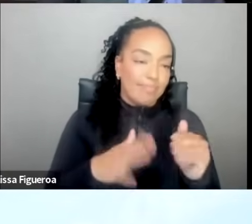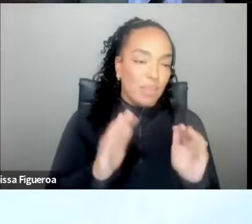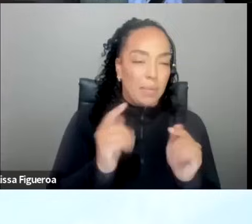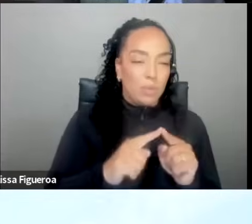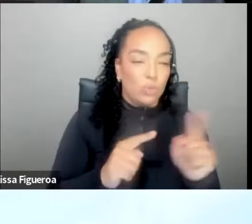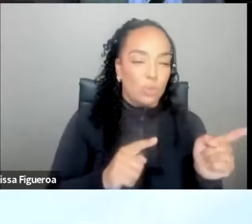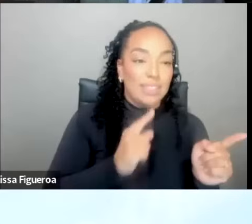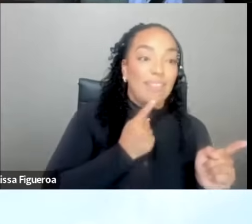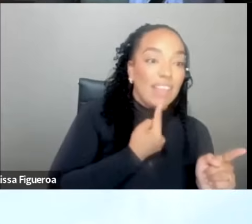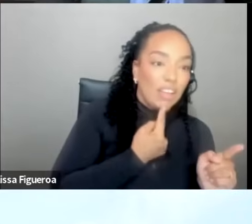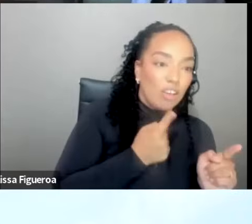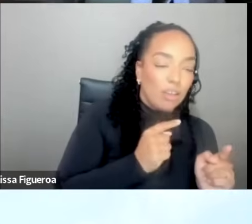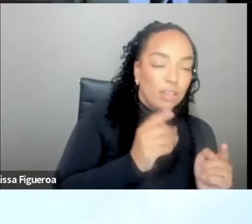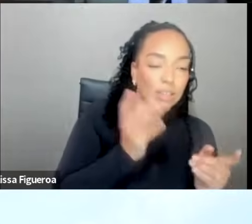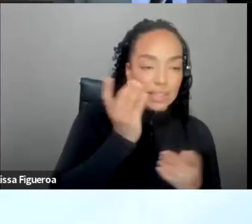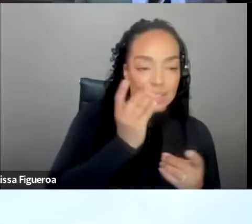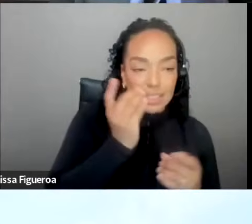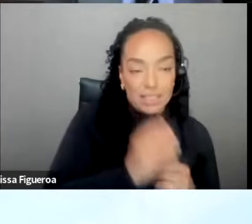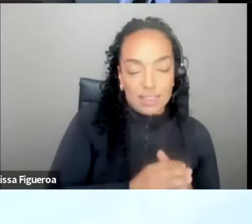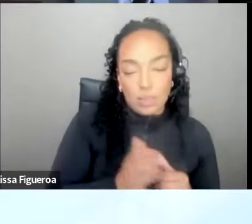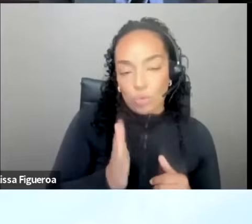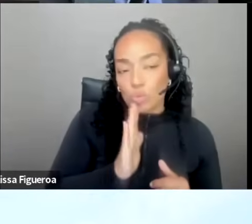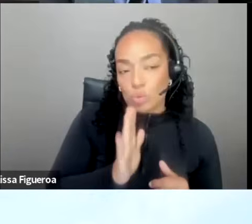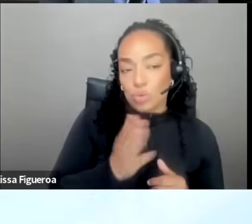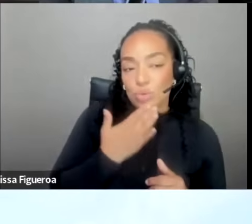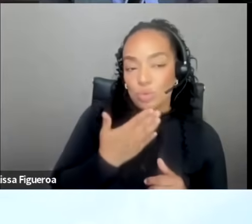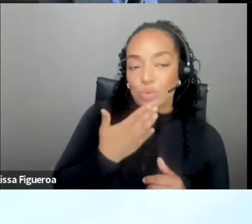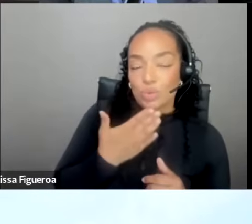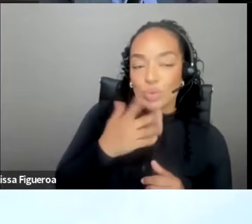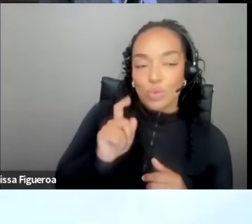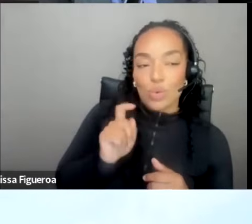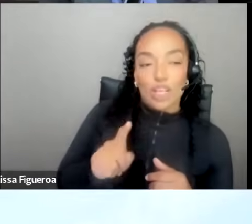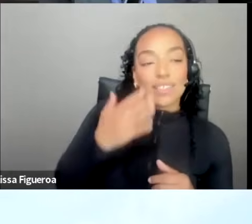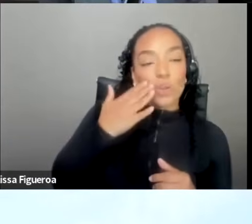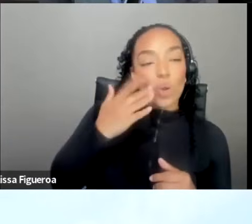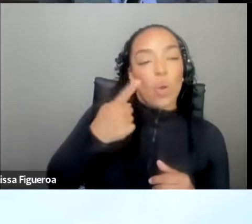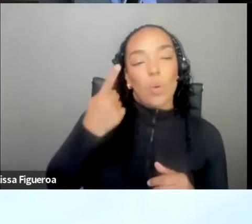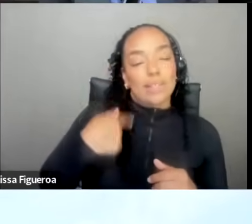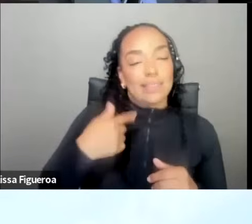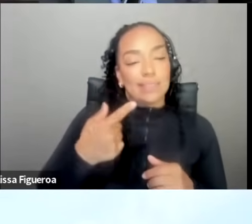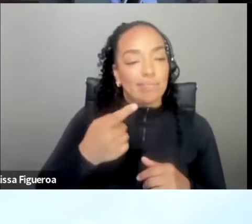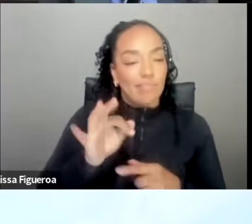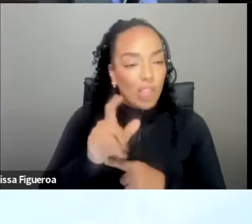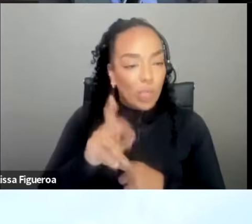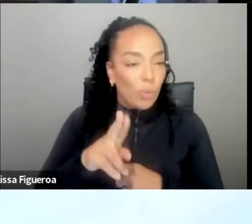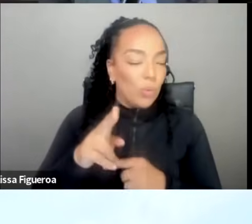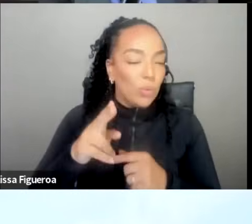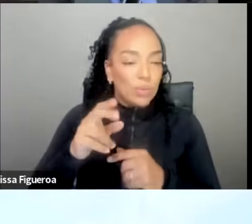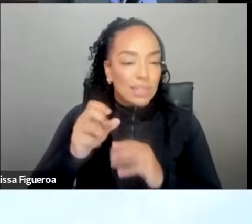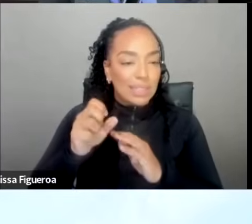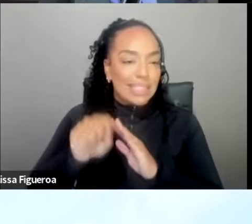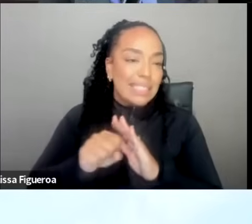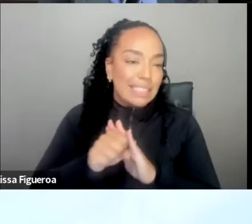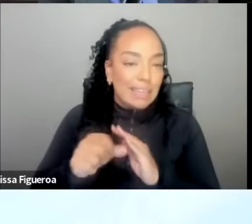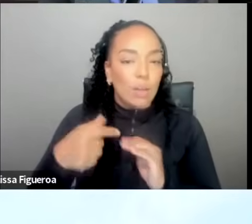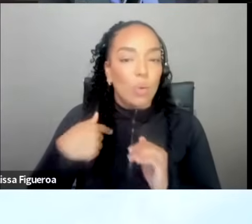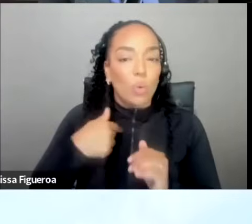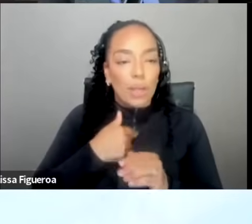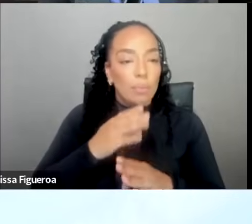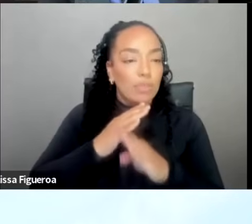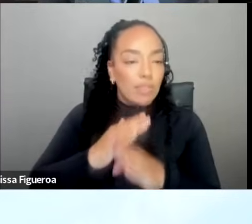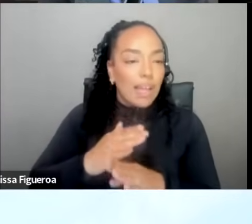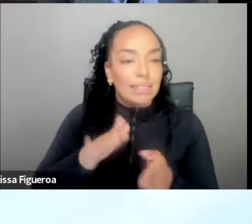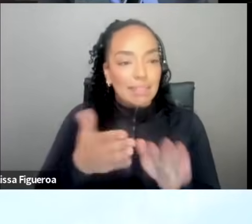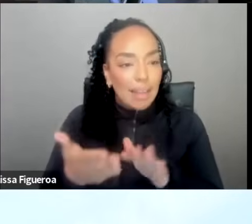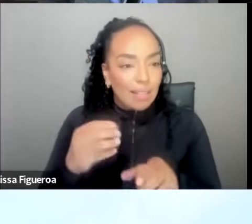that's an excellent question. I think, based on what we know about the seasonal influenza vaccine, we do prevent deaths and hospitalization